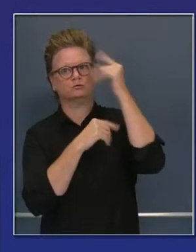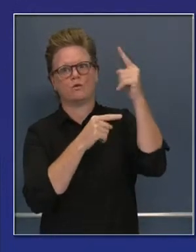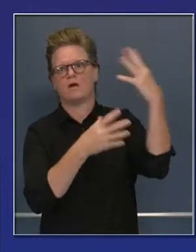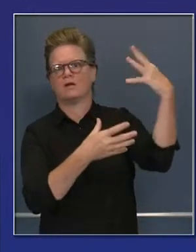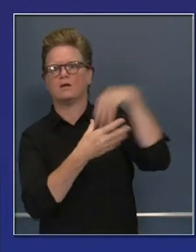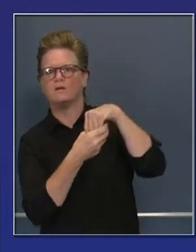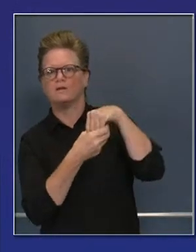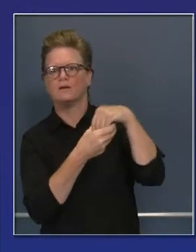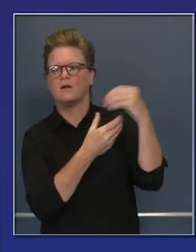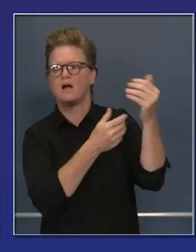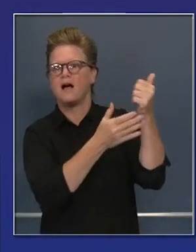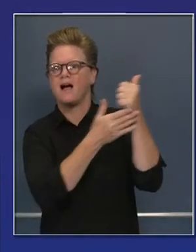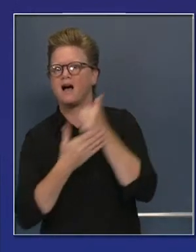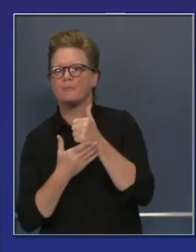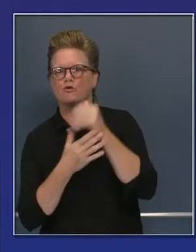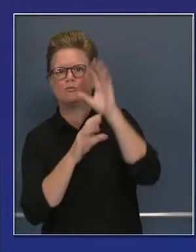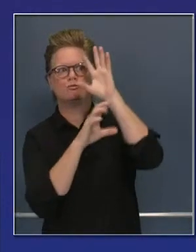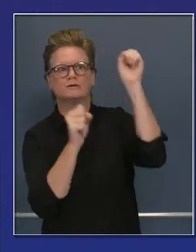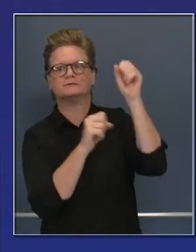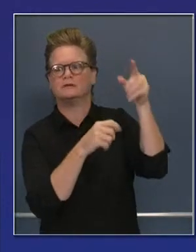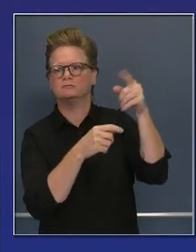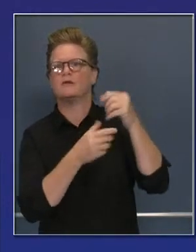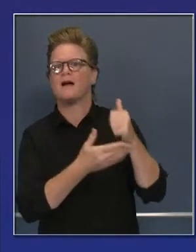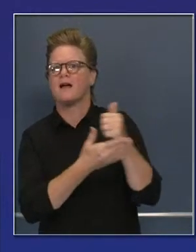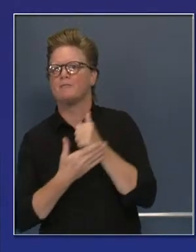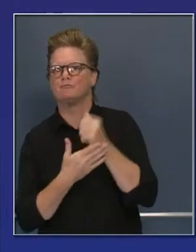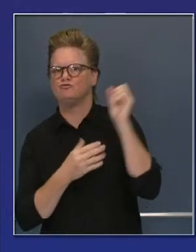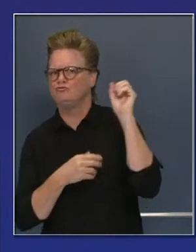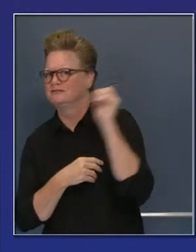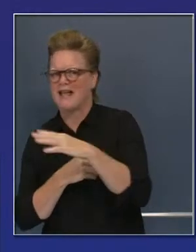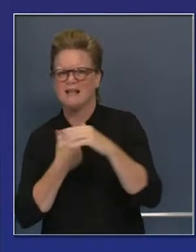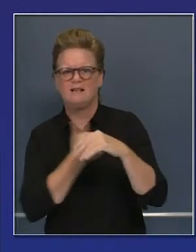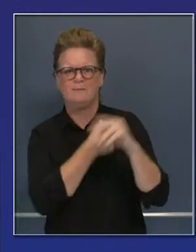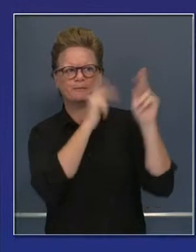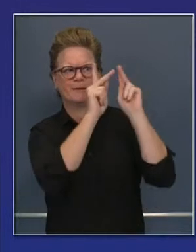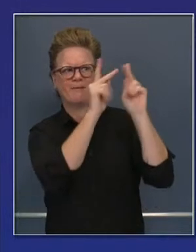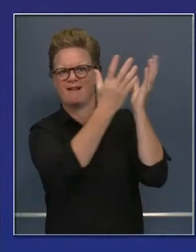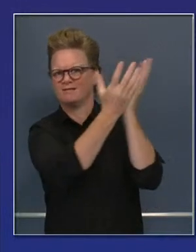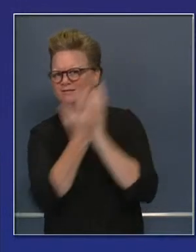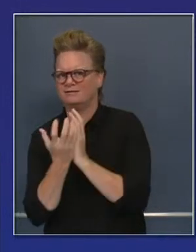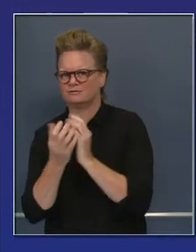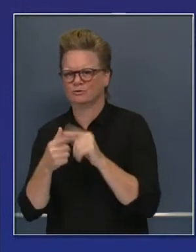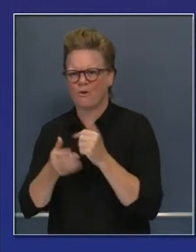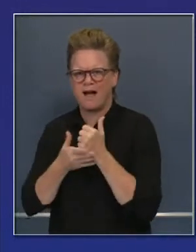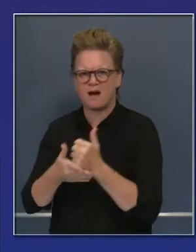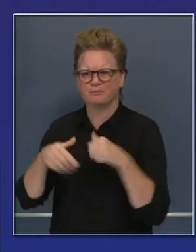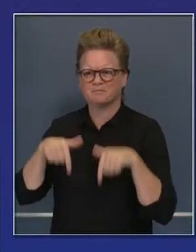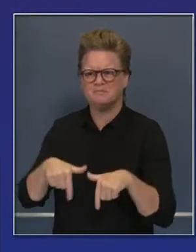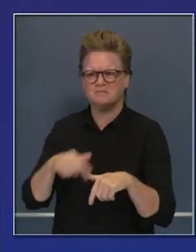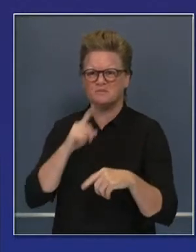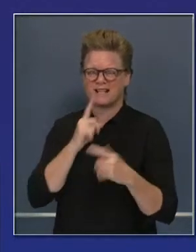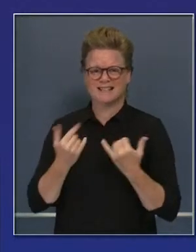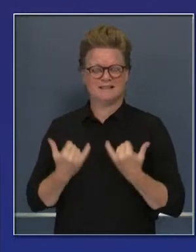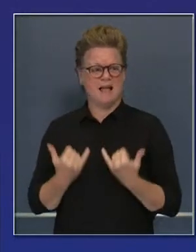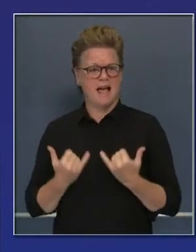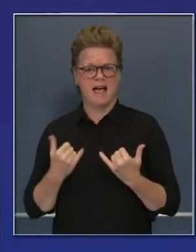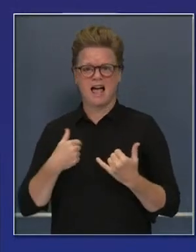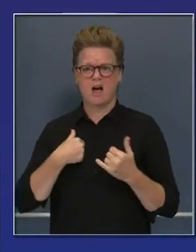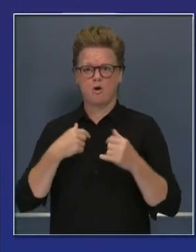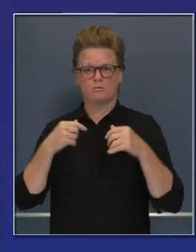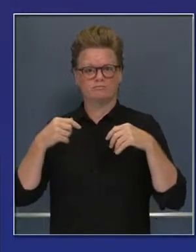their support in this space. That is currently 0% contained. And as of this morning, was at